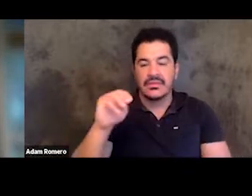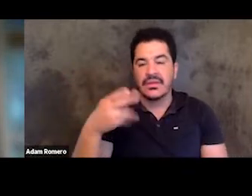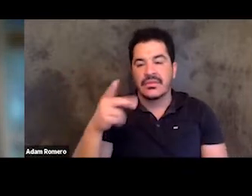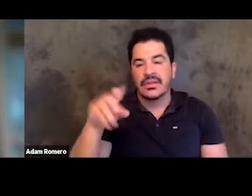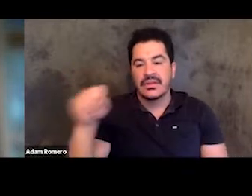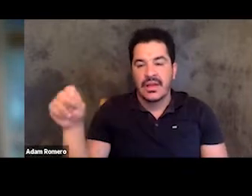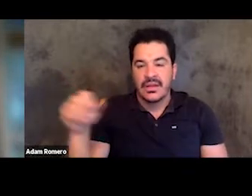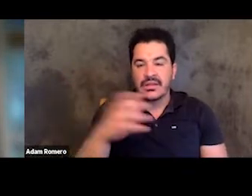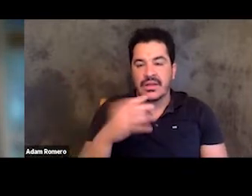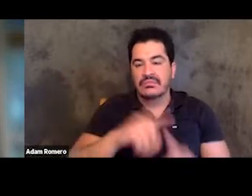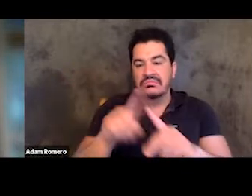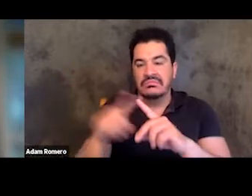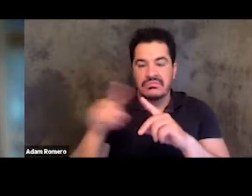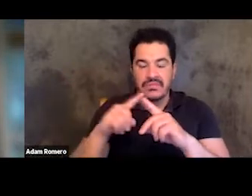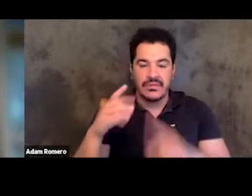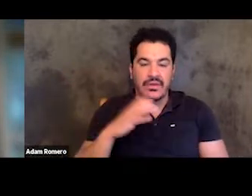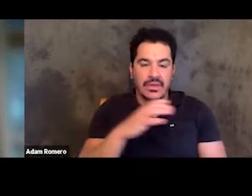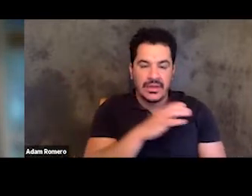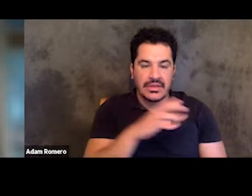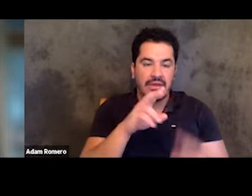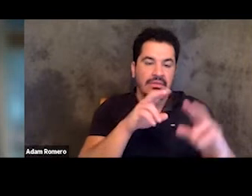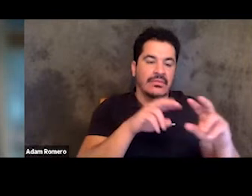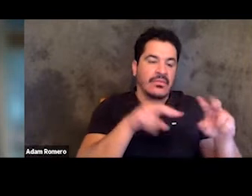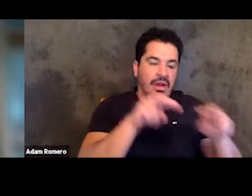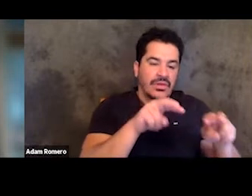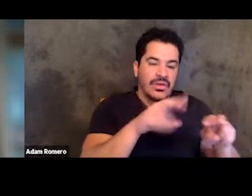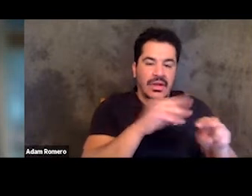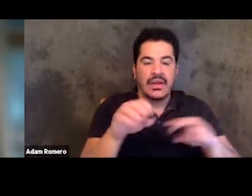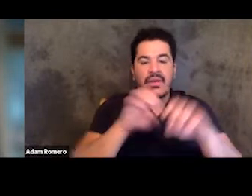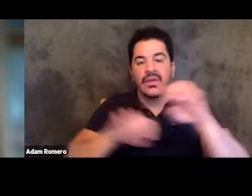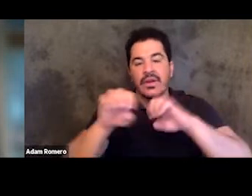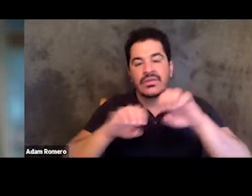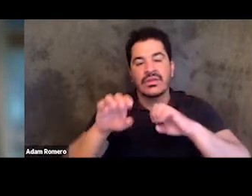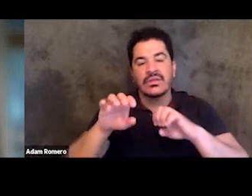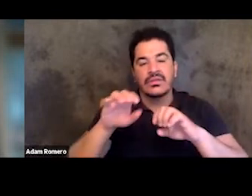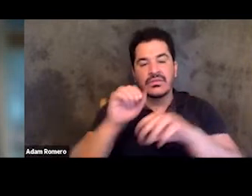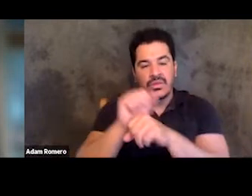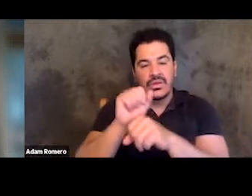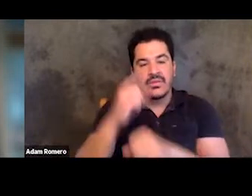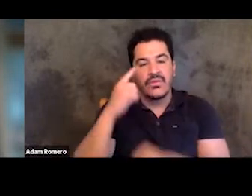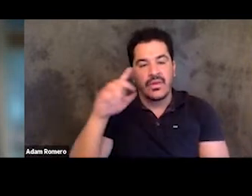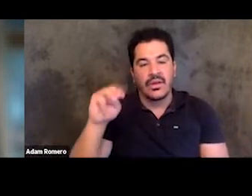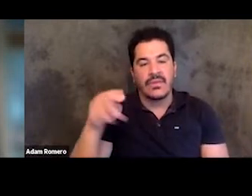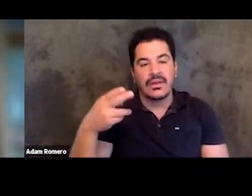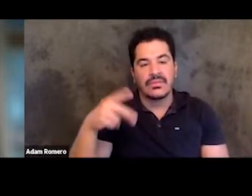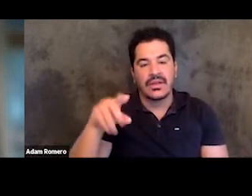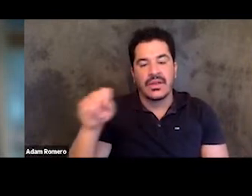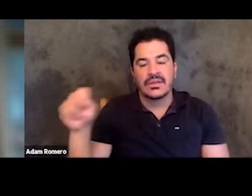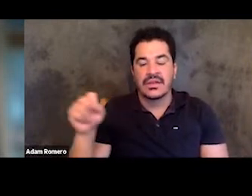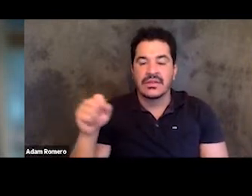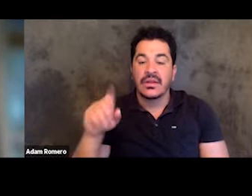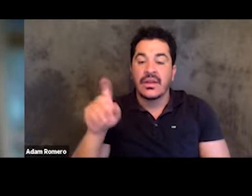Standing Committee's monitoring and evaluation framework for MHPSS. And there are a few indicators that were specifically